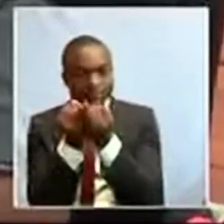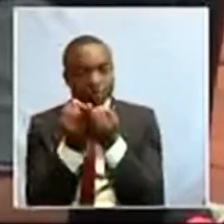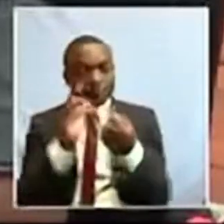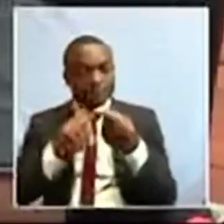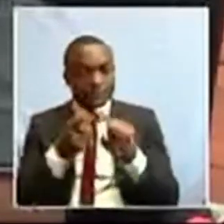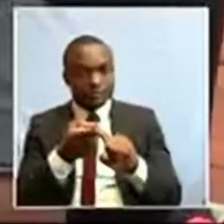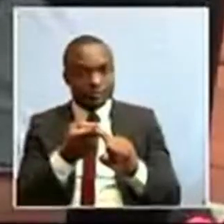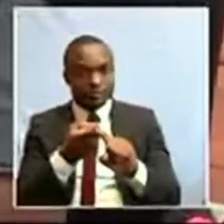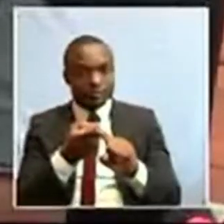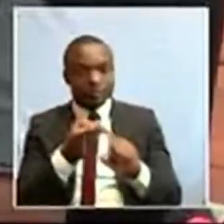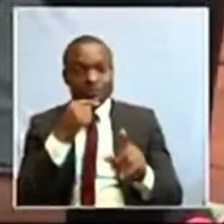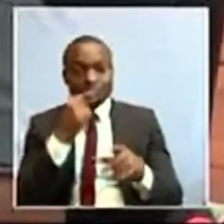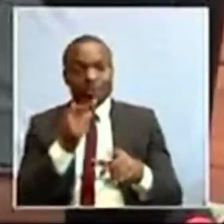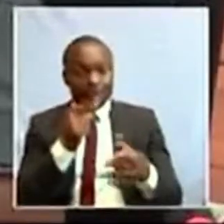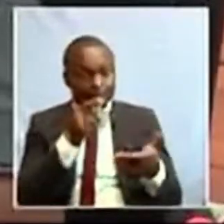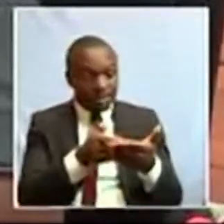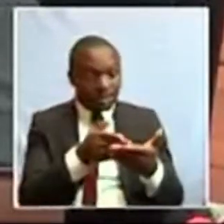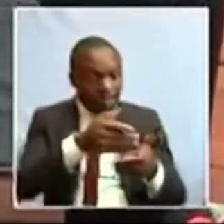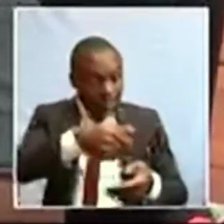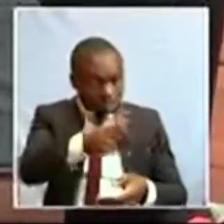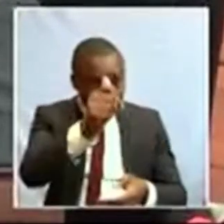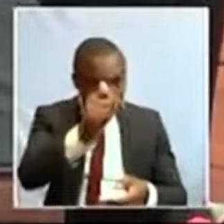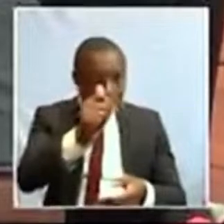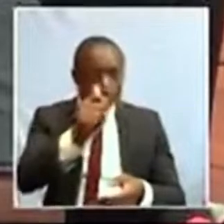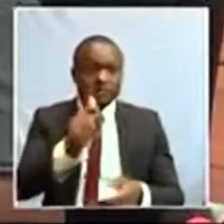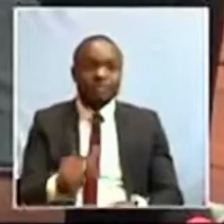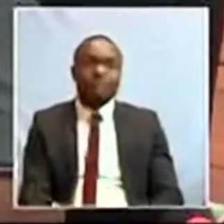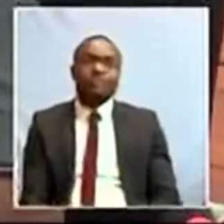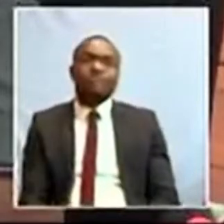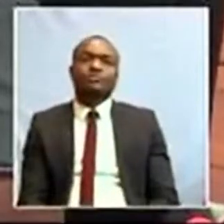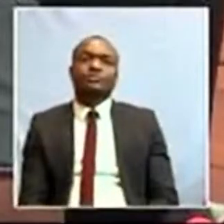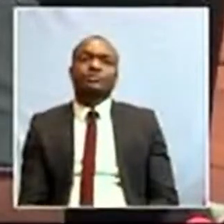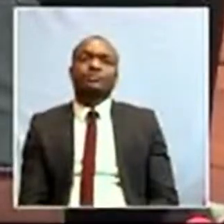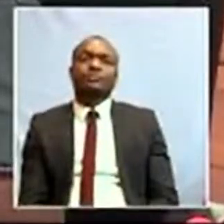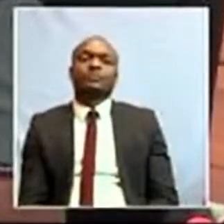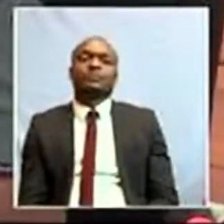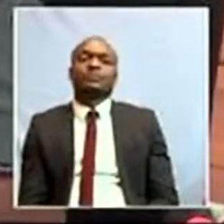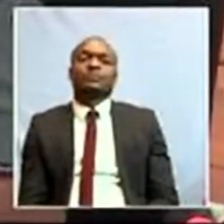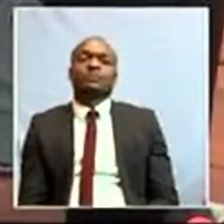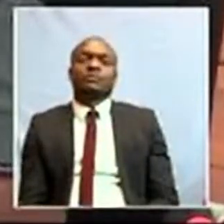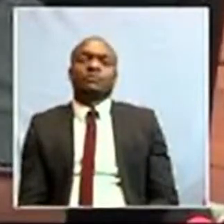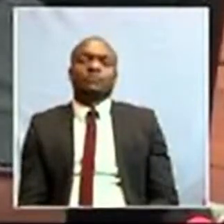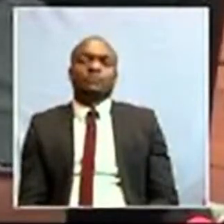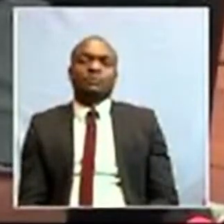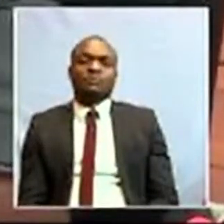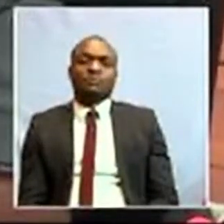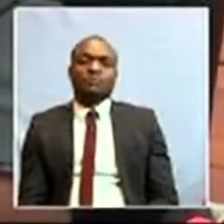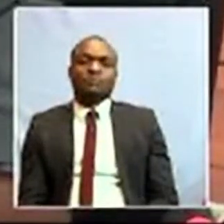to you and yourselves, such that even when you don't